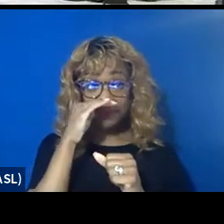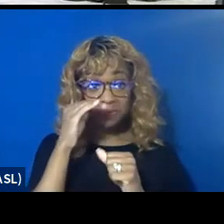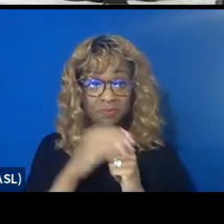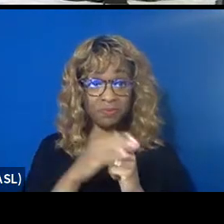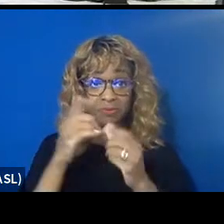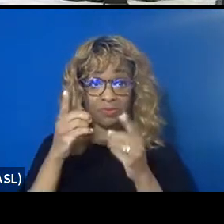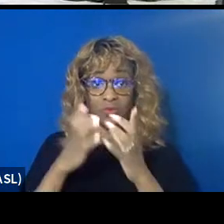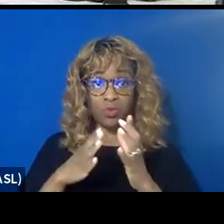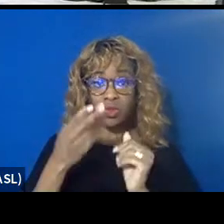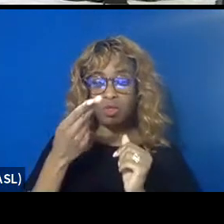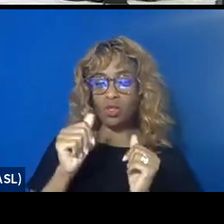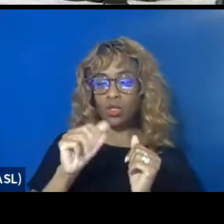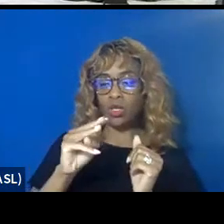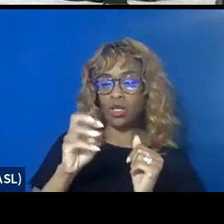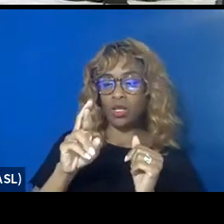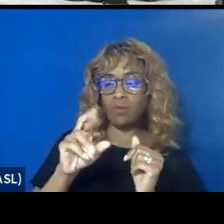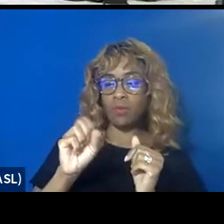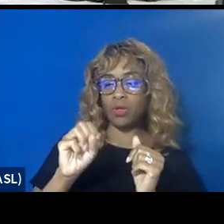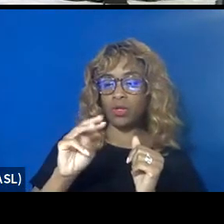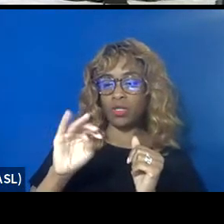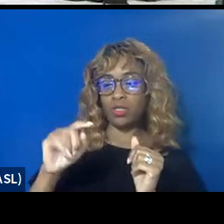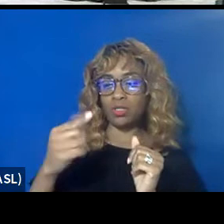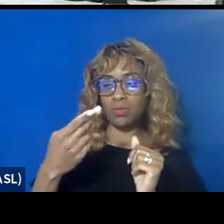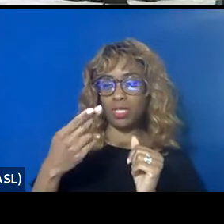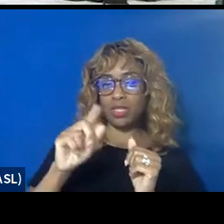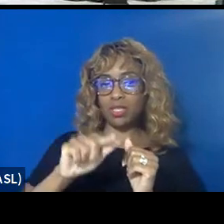Director Hammersmith, you have the floor.